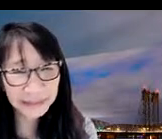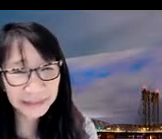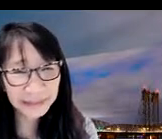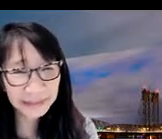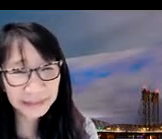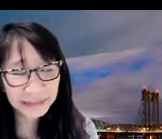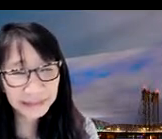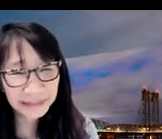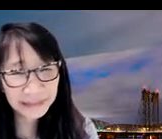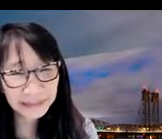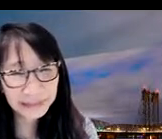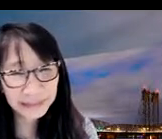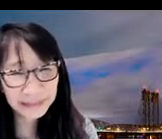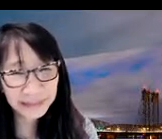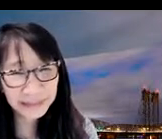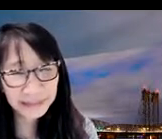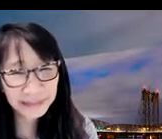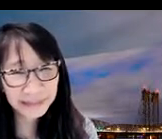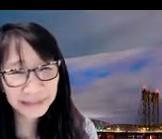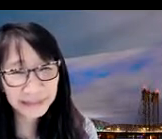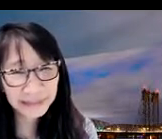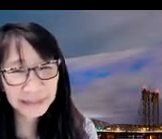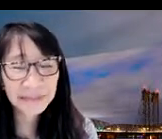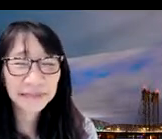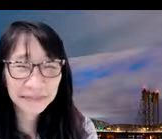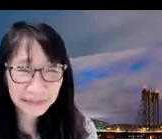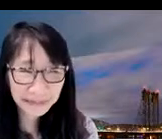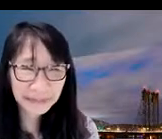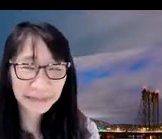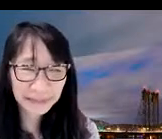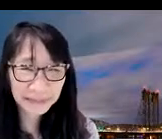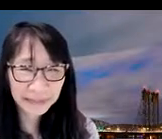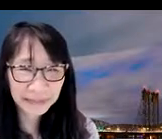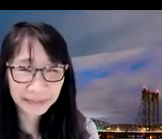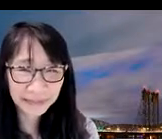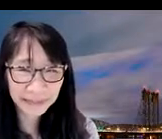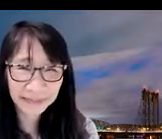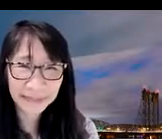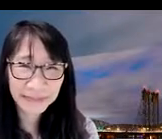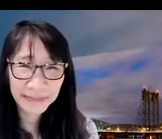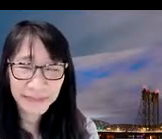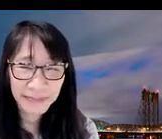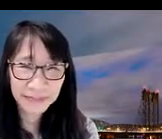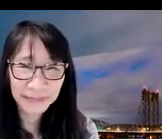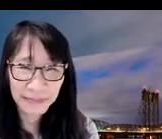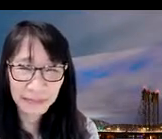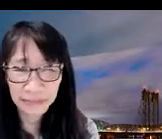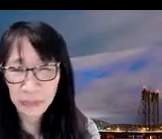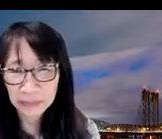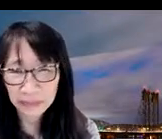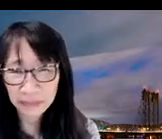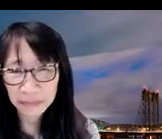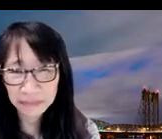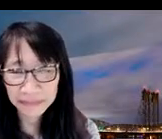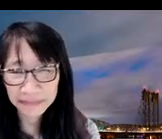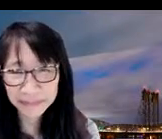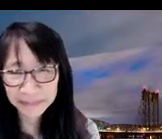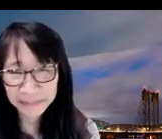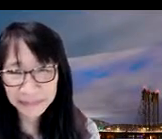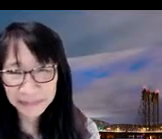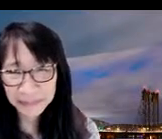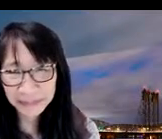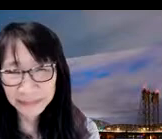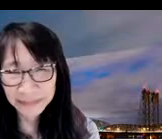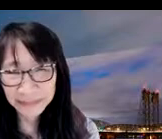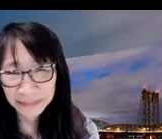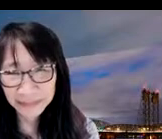book titled Best Bike Rides, Portland, Oregon, written by some local authors. This is a highlight for me because